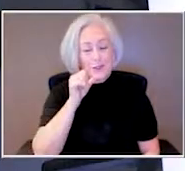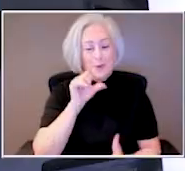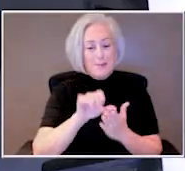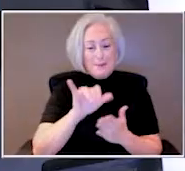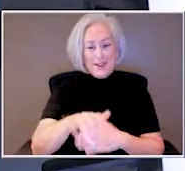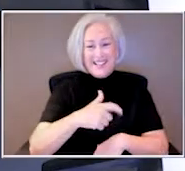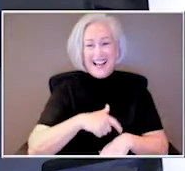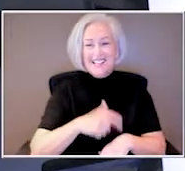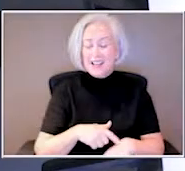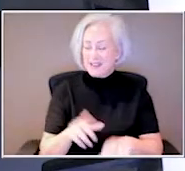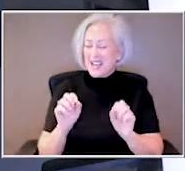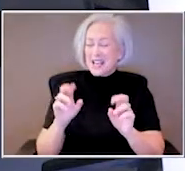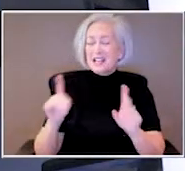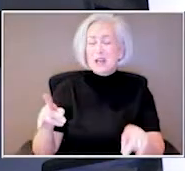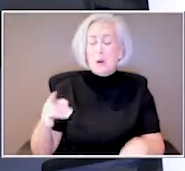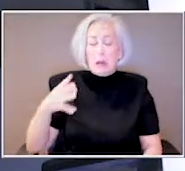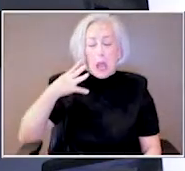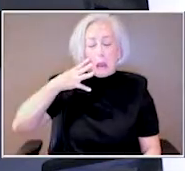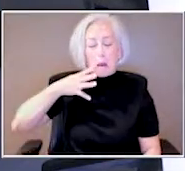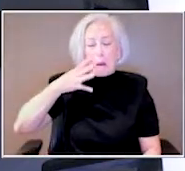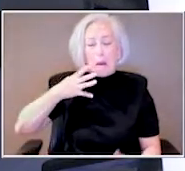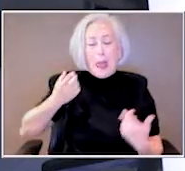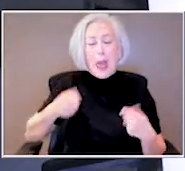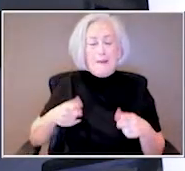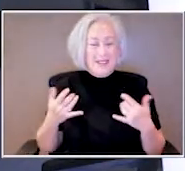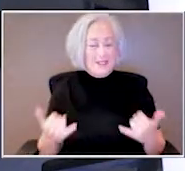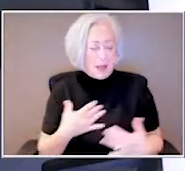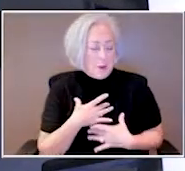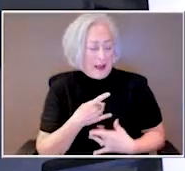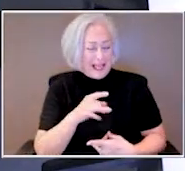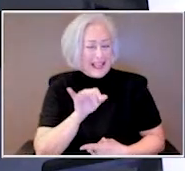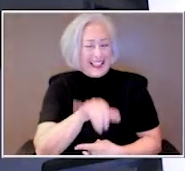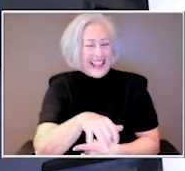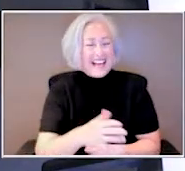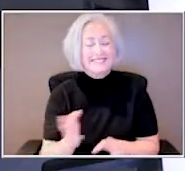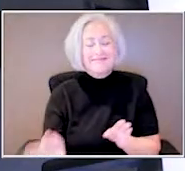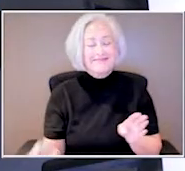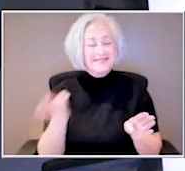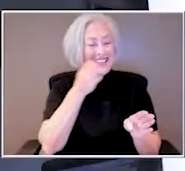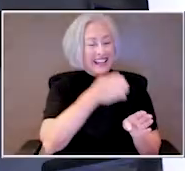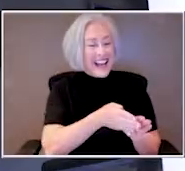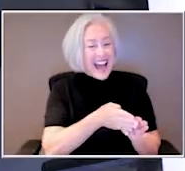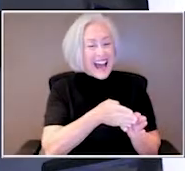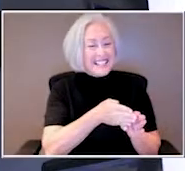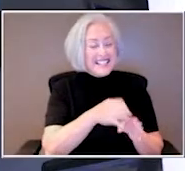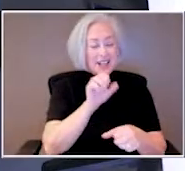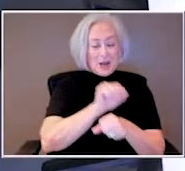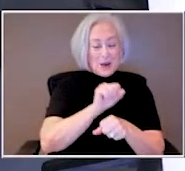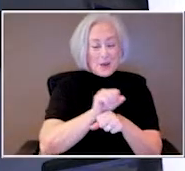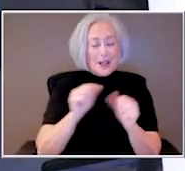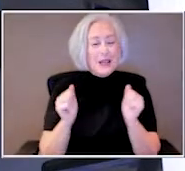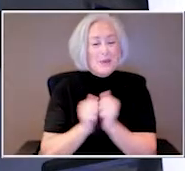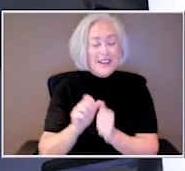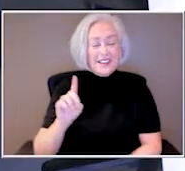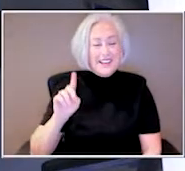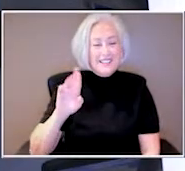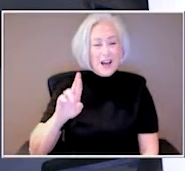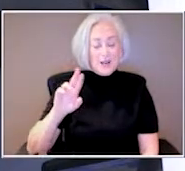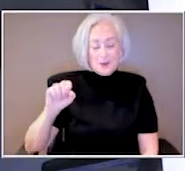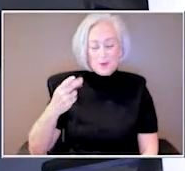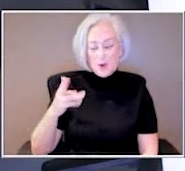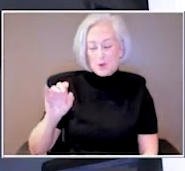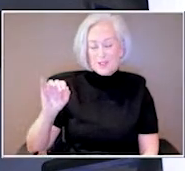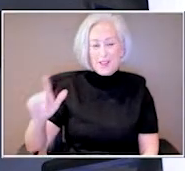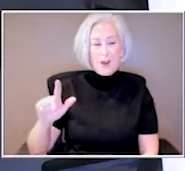leaking today. That's okay. We like that. And across from me today and working alongside Dr. Rosenthal at the Sarcoma Center is Kim